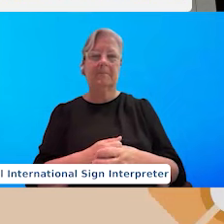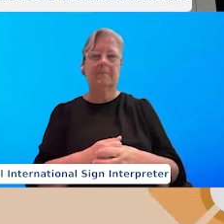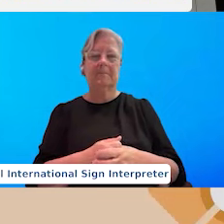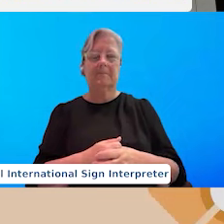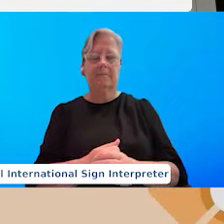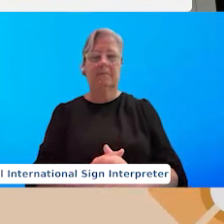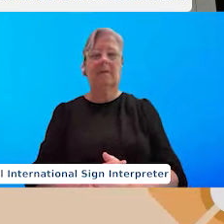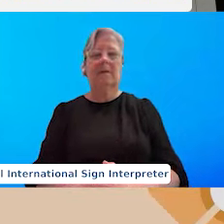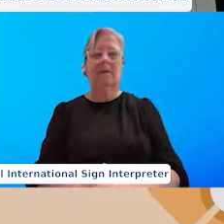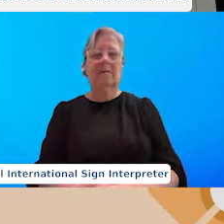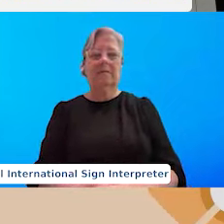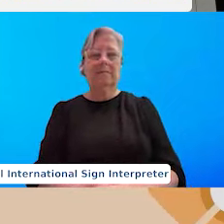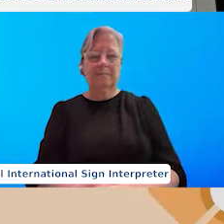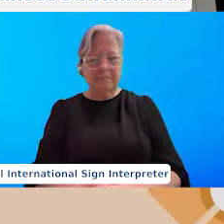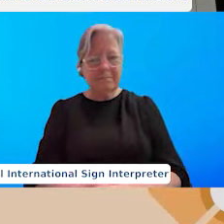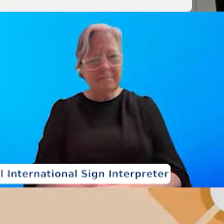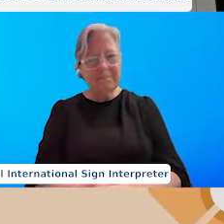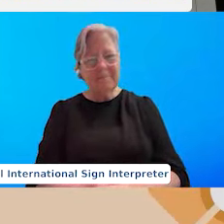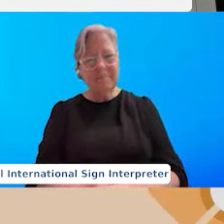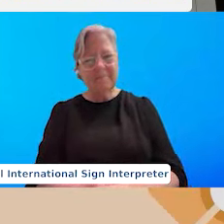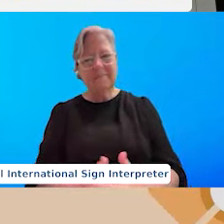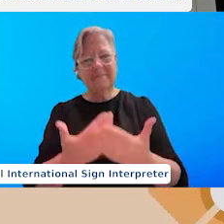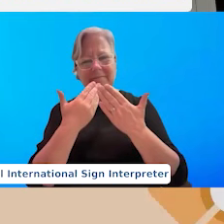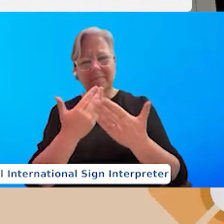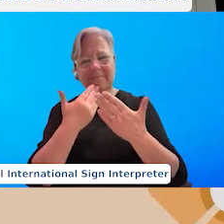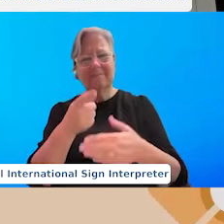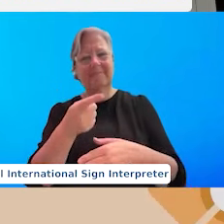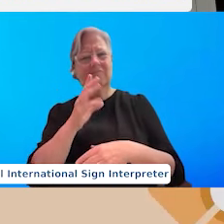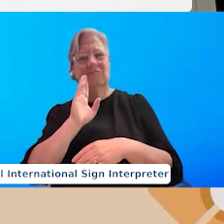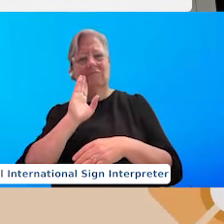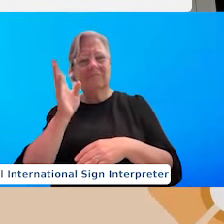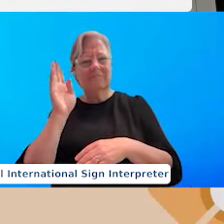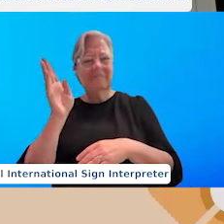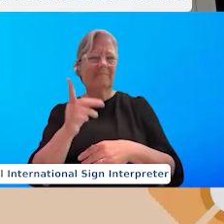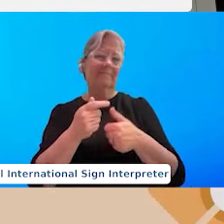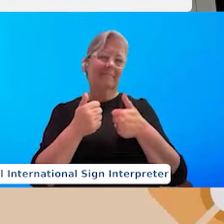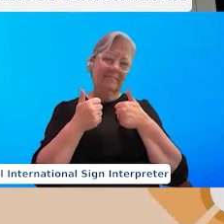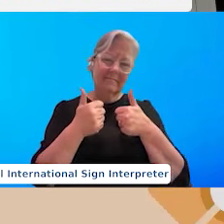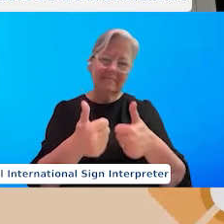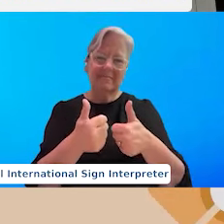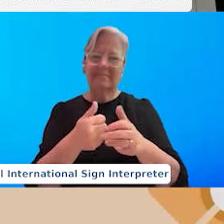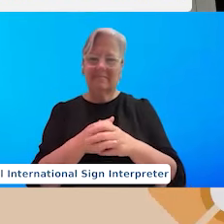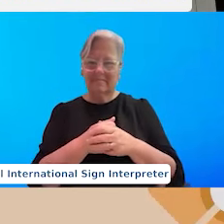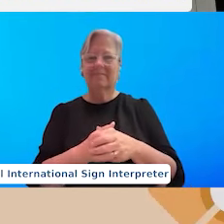So these are some of the examples of the social protection scheme in Thailand. Thank you so much.